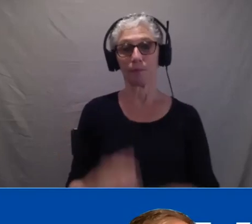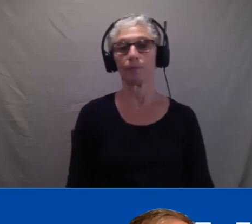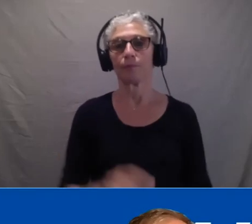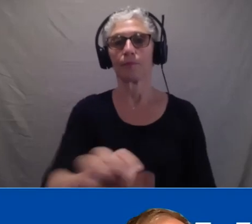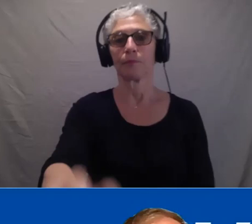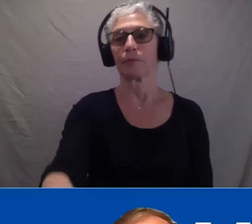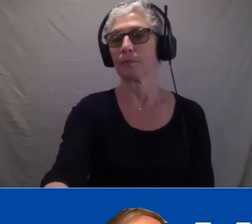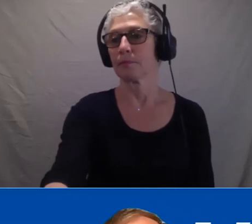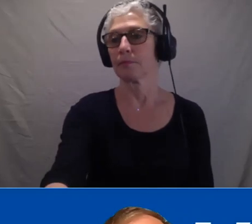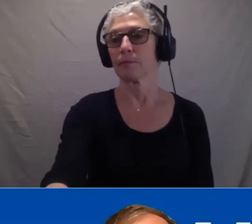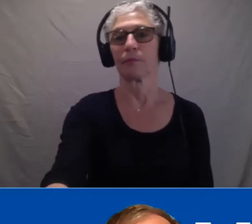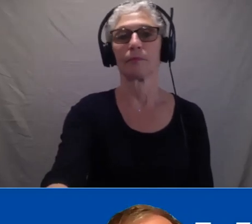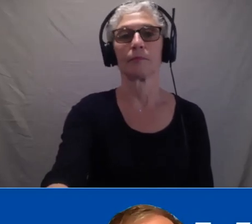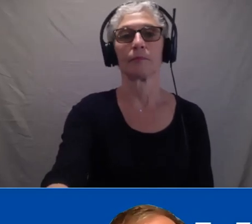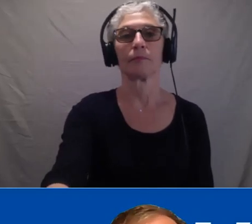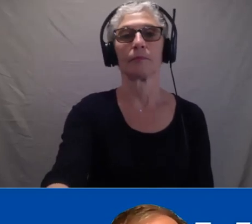Go ahead, John.